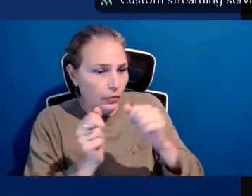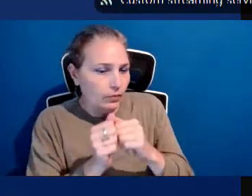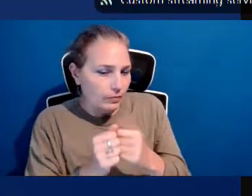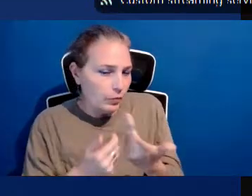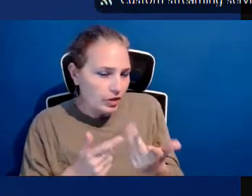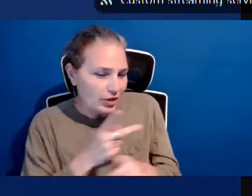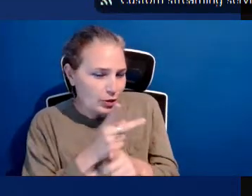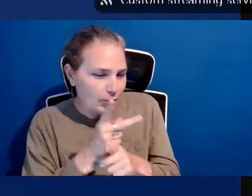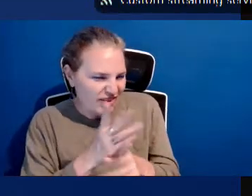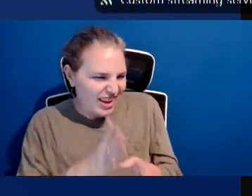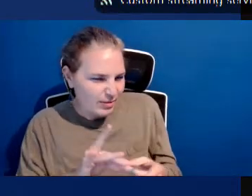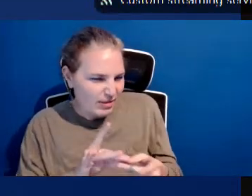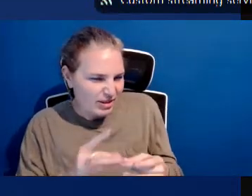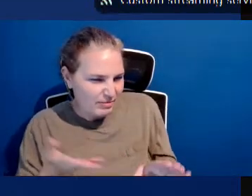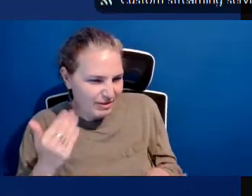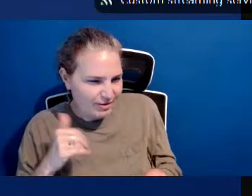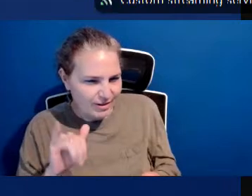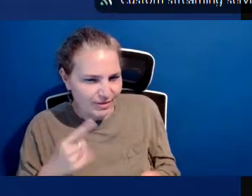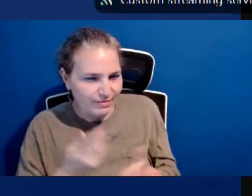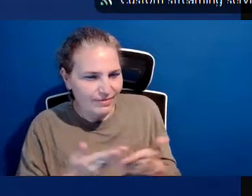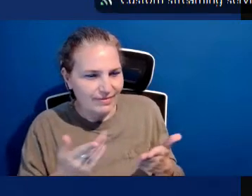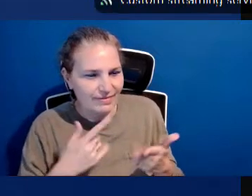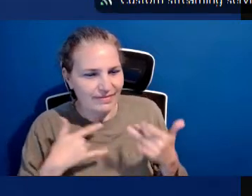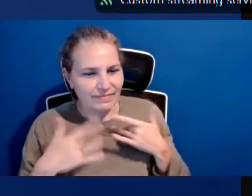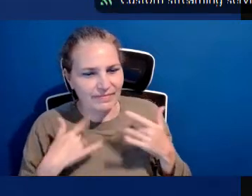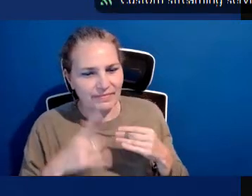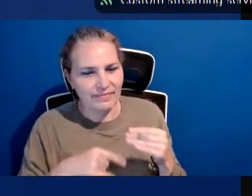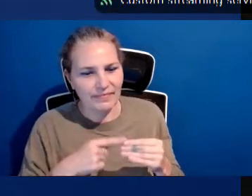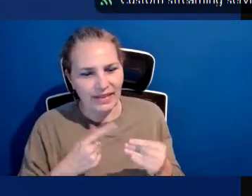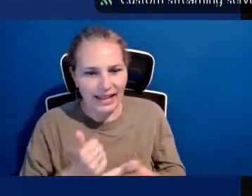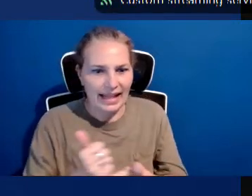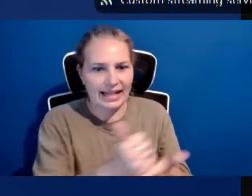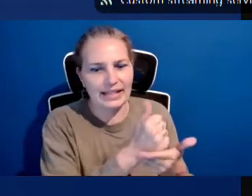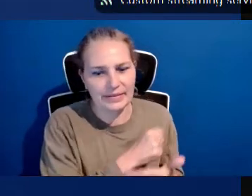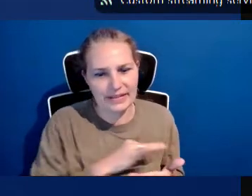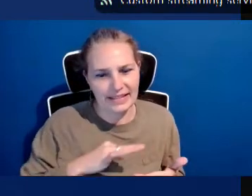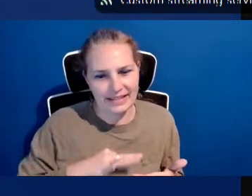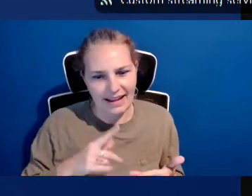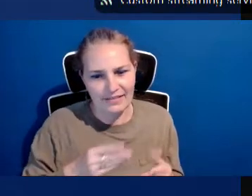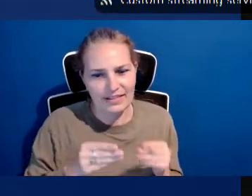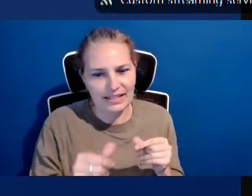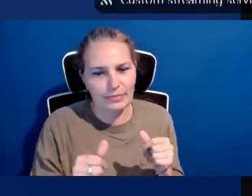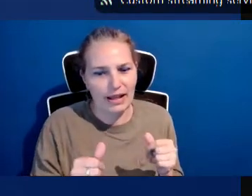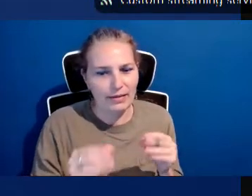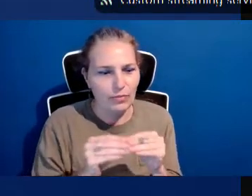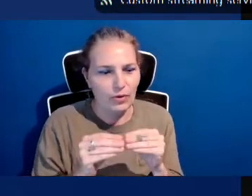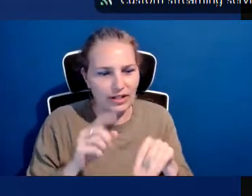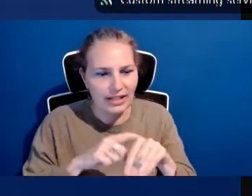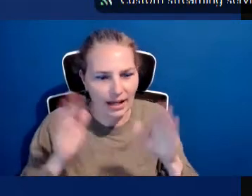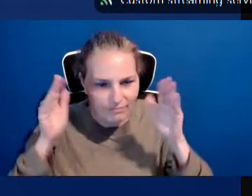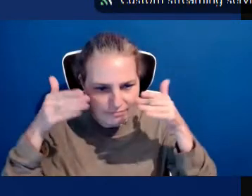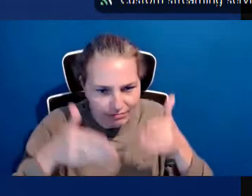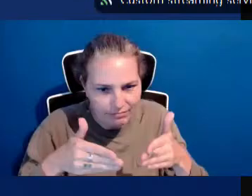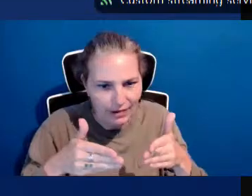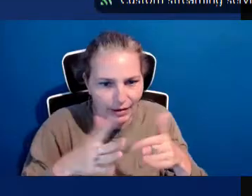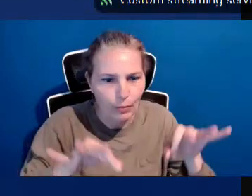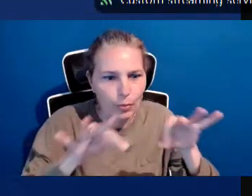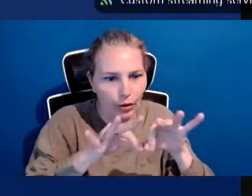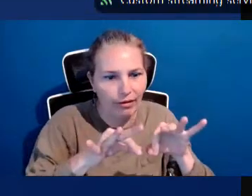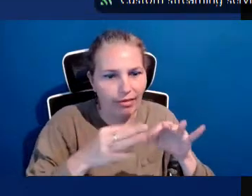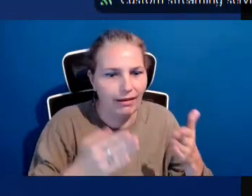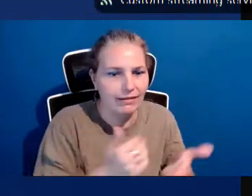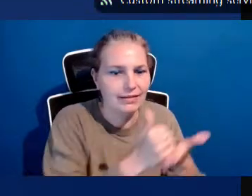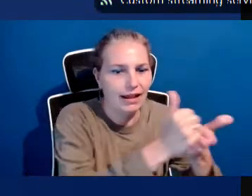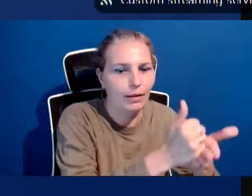think are more meaningful to the fire survivors. So right now, our planners are spending a lot of time determining whether a project is like